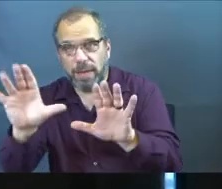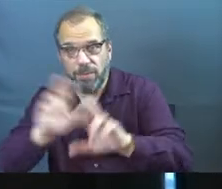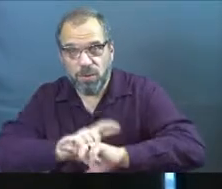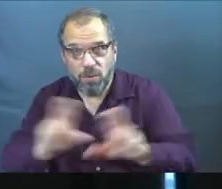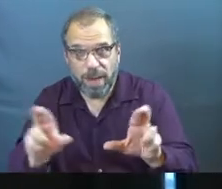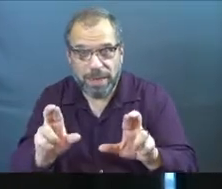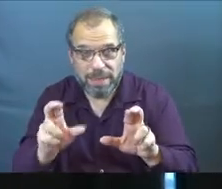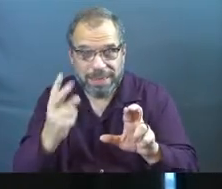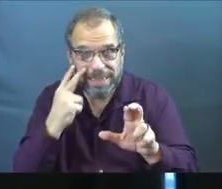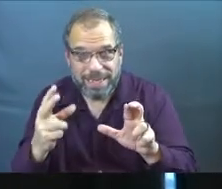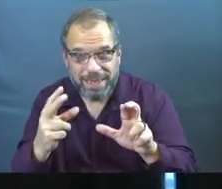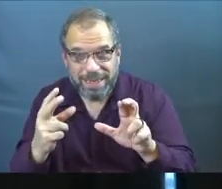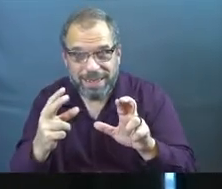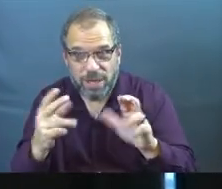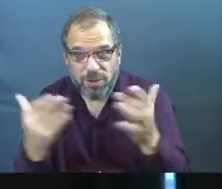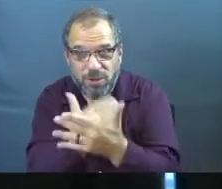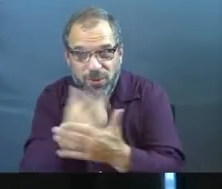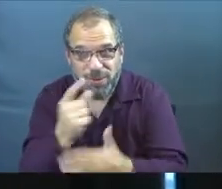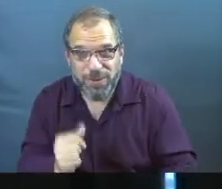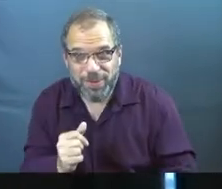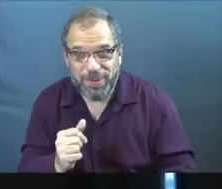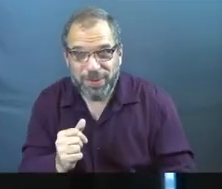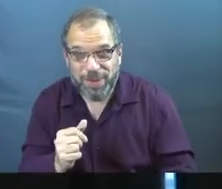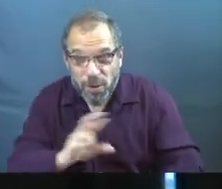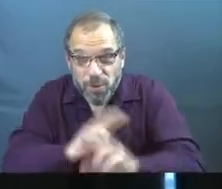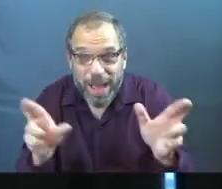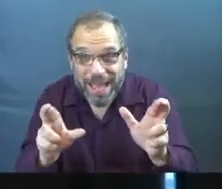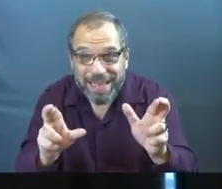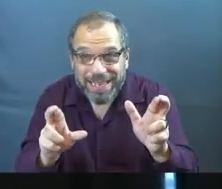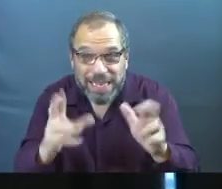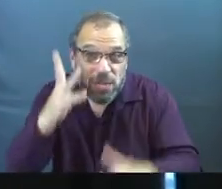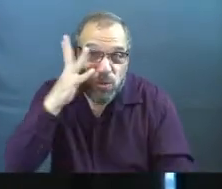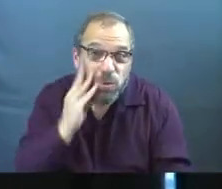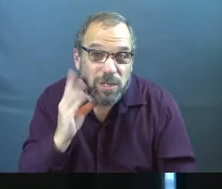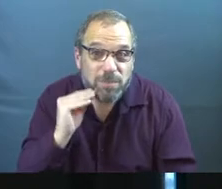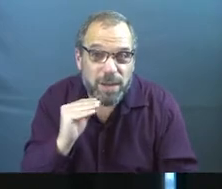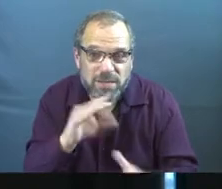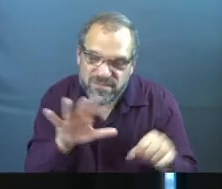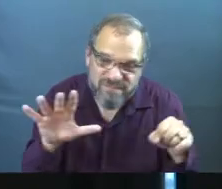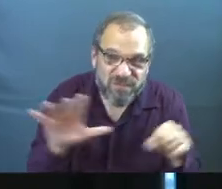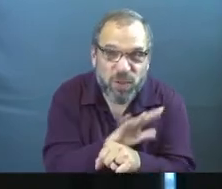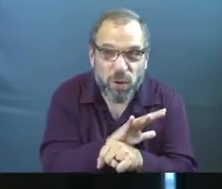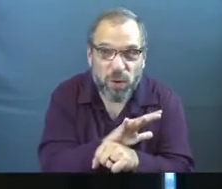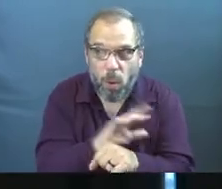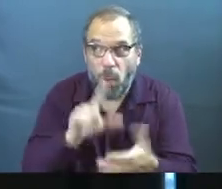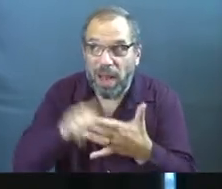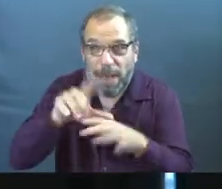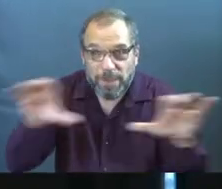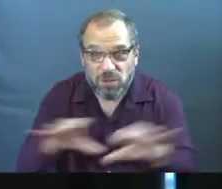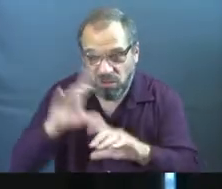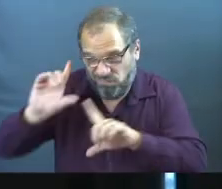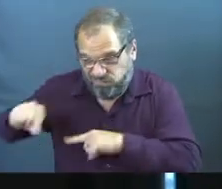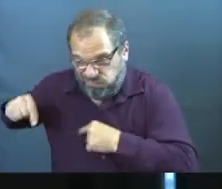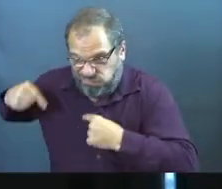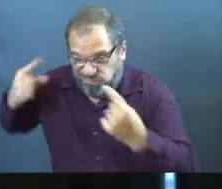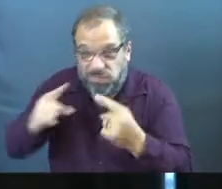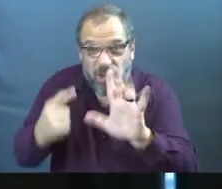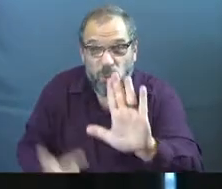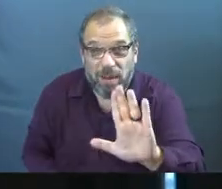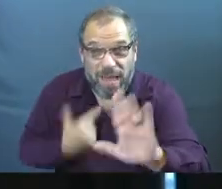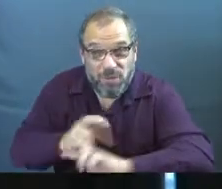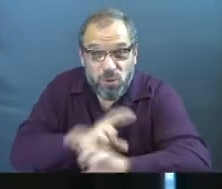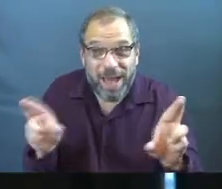you ready to see the new you? Are you ready to experience the completion of what I've been doing this whole